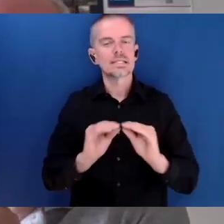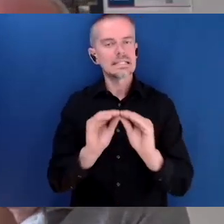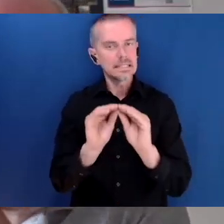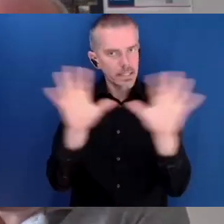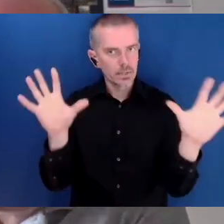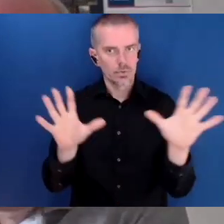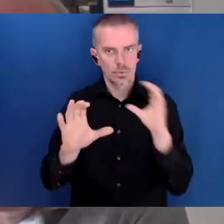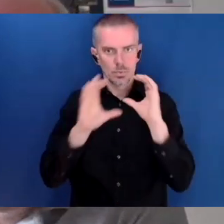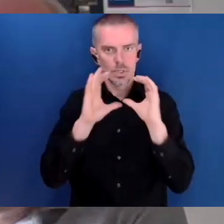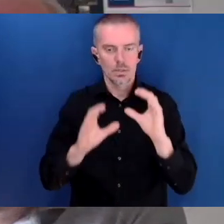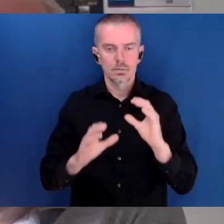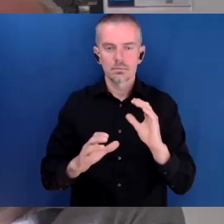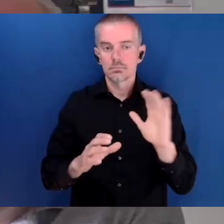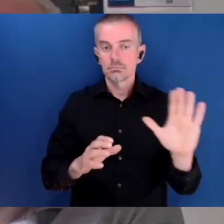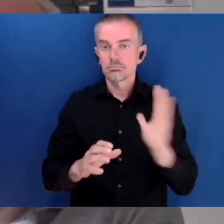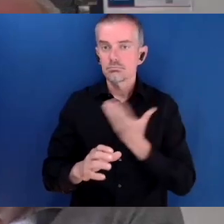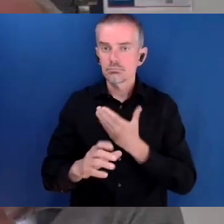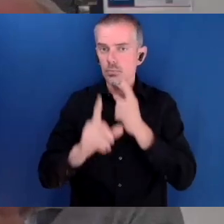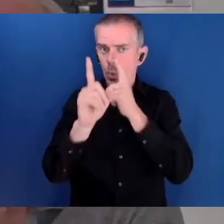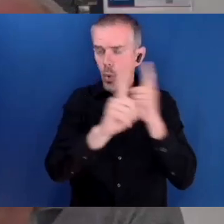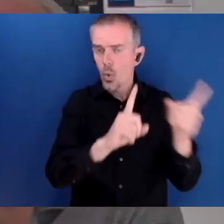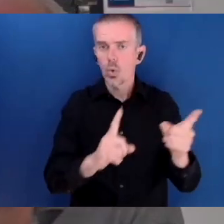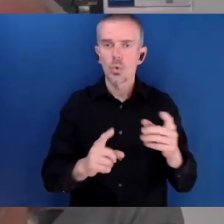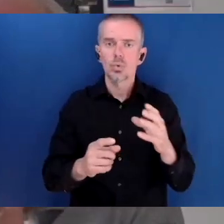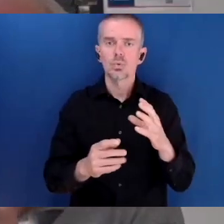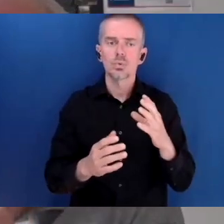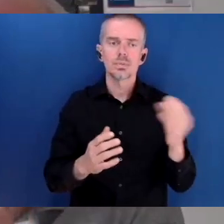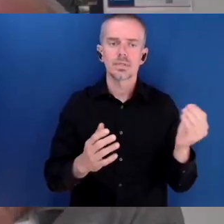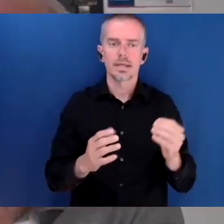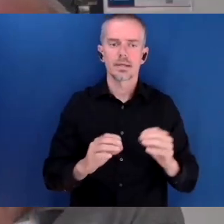about goals and transparency about